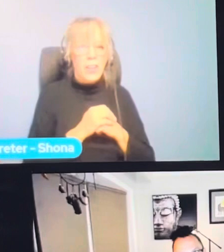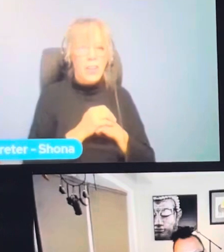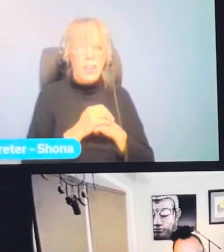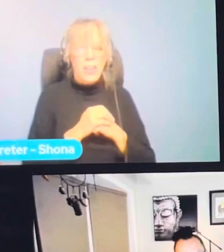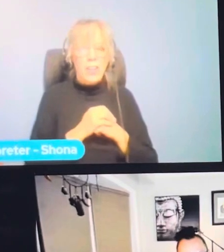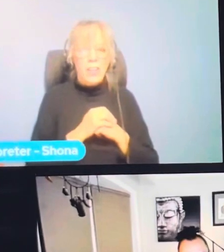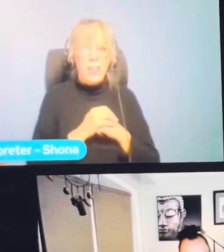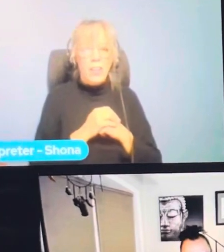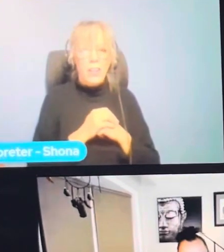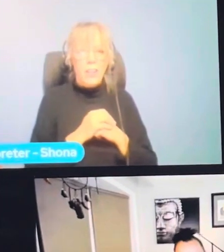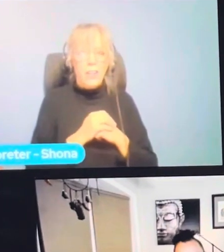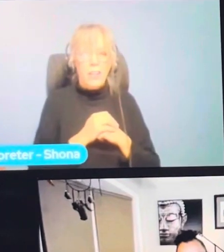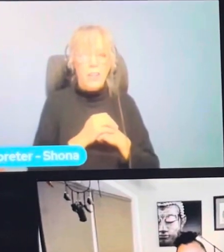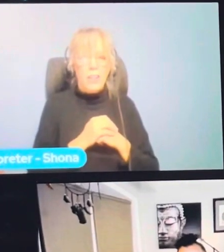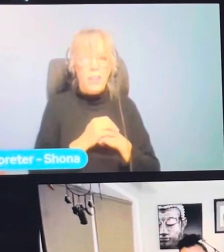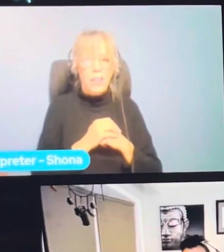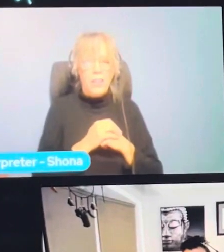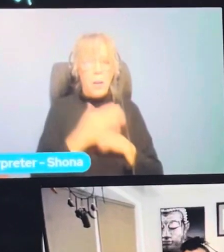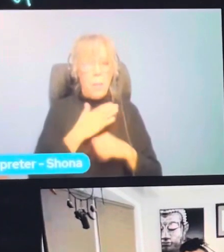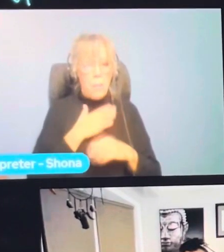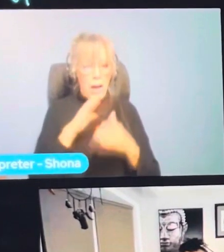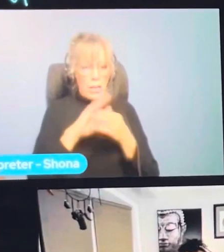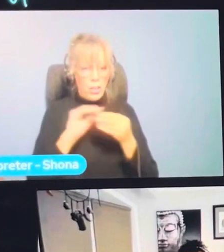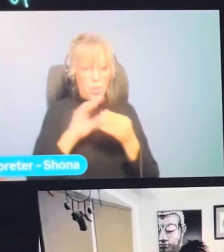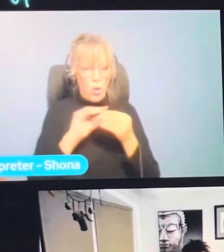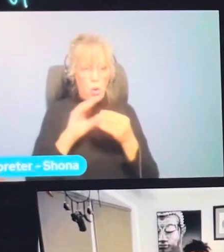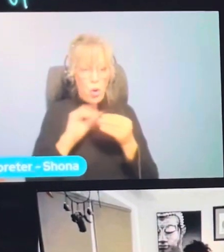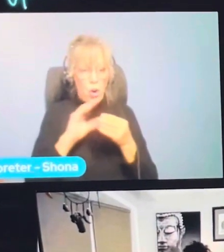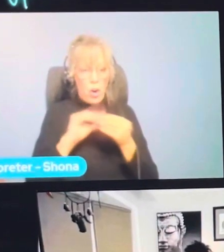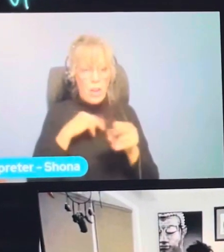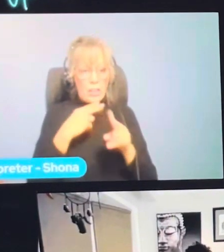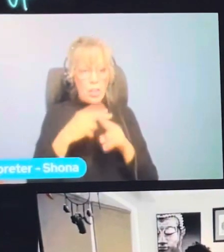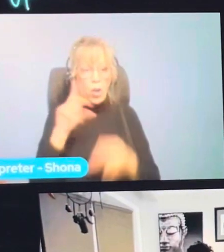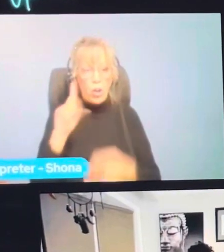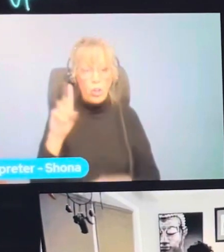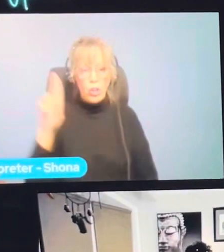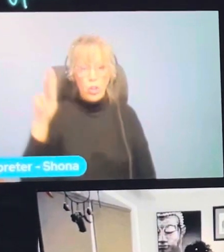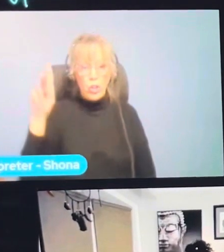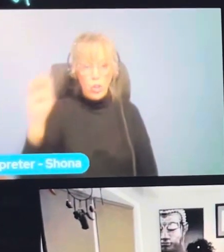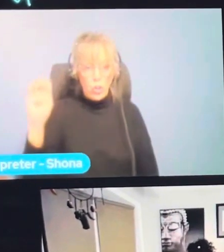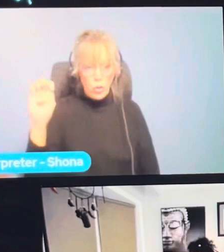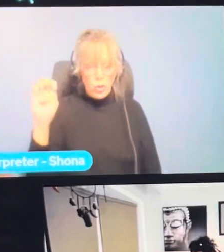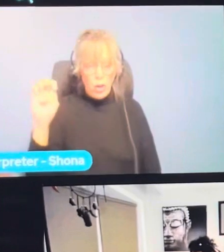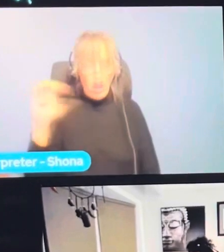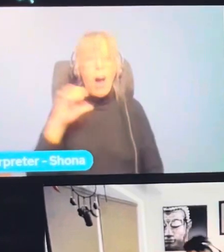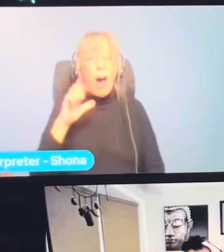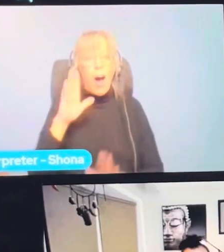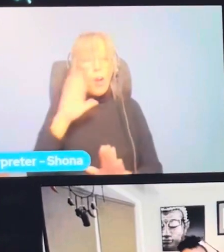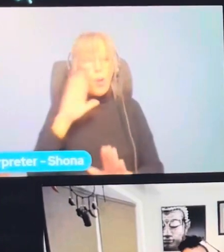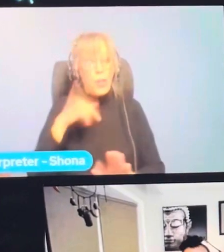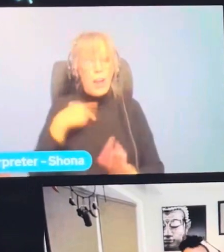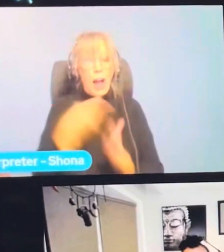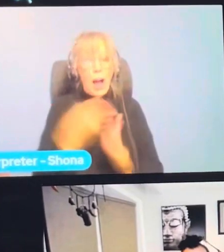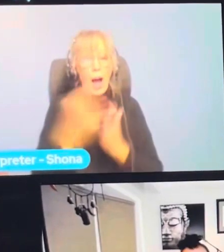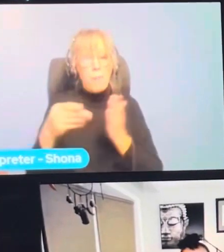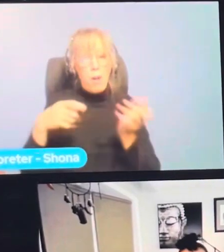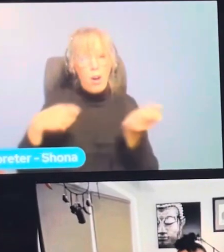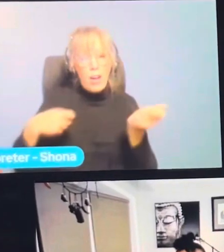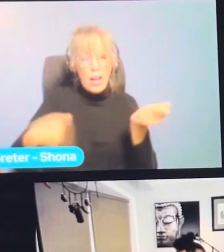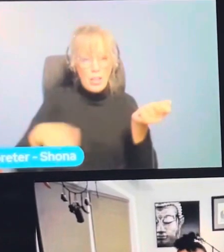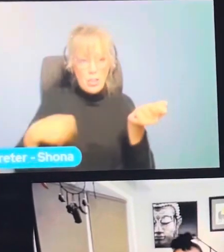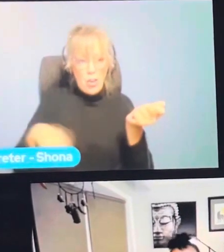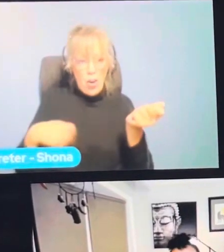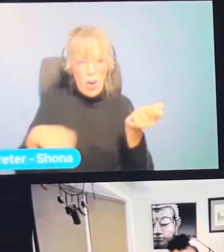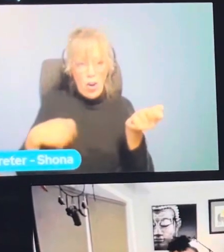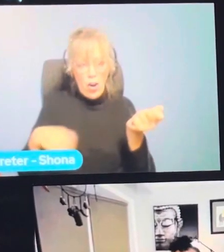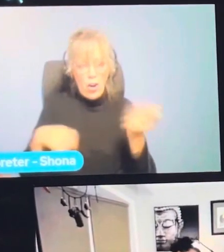The story of JOOK, it starts with the guitar. I bought it was a resonator guitar, it was like a Delta blues guitar, and I saw